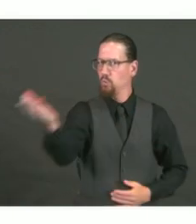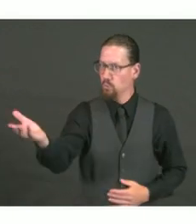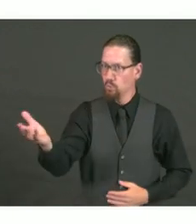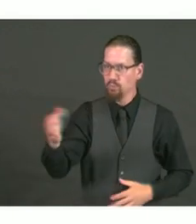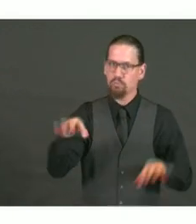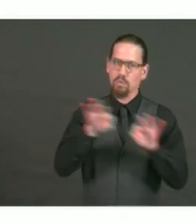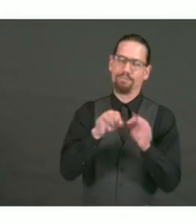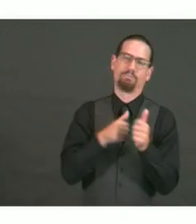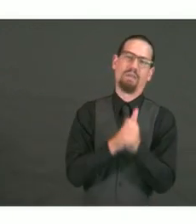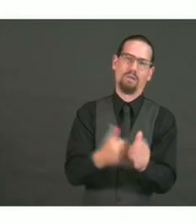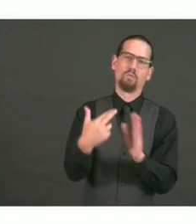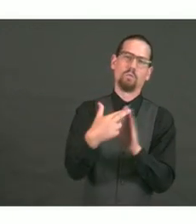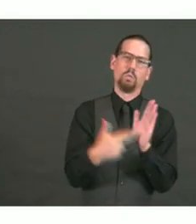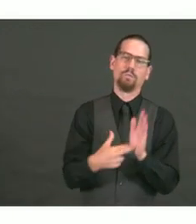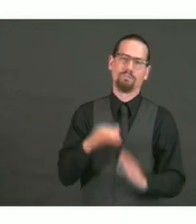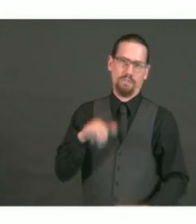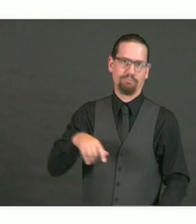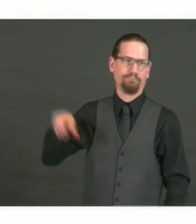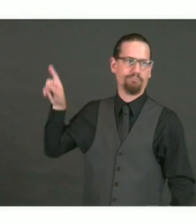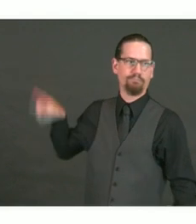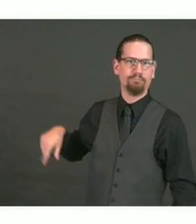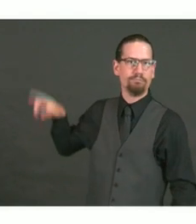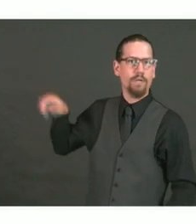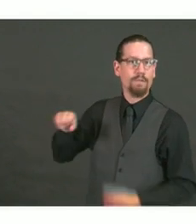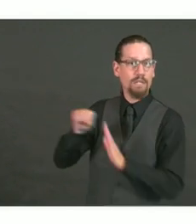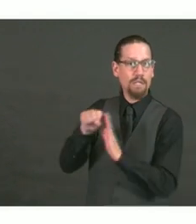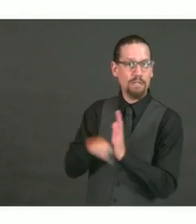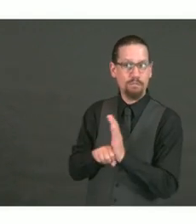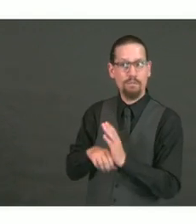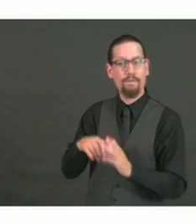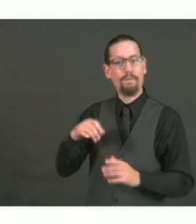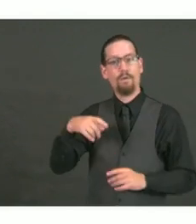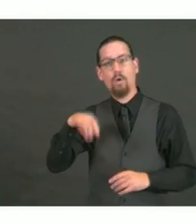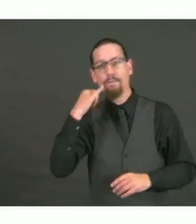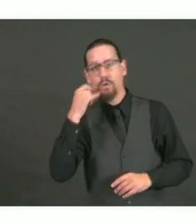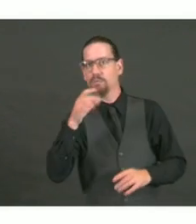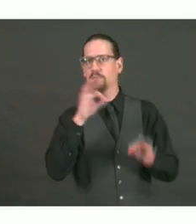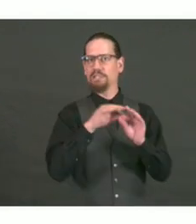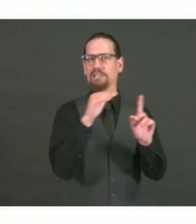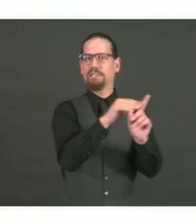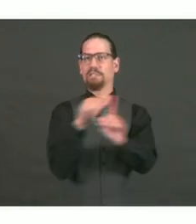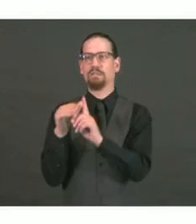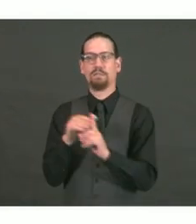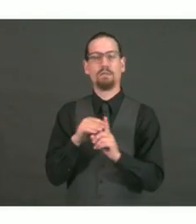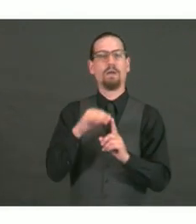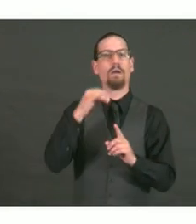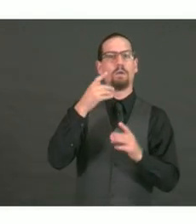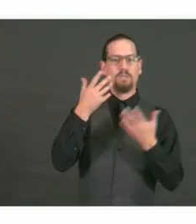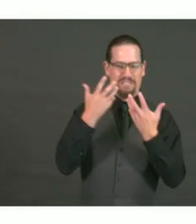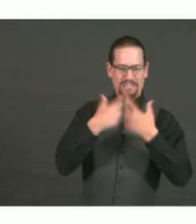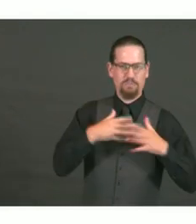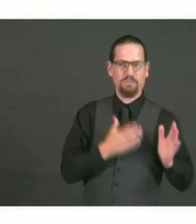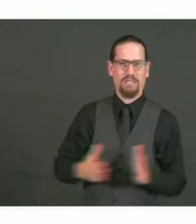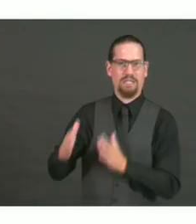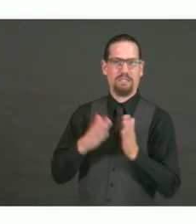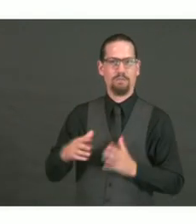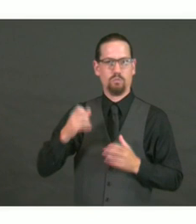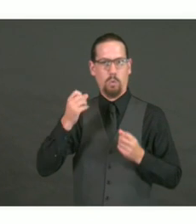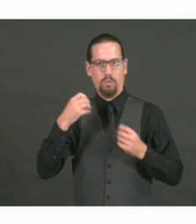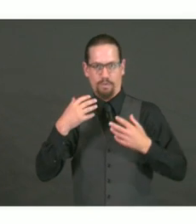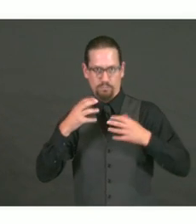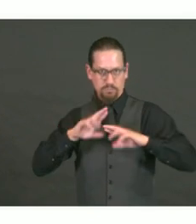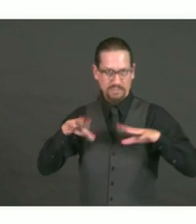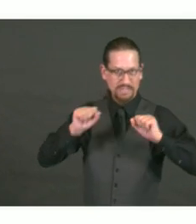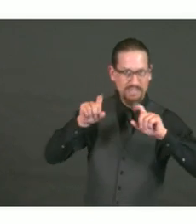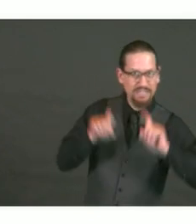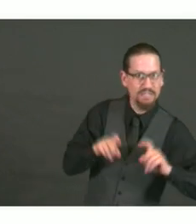many of you. Commerce will be in touch with you over the next few days. We'll do everything we can to make it easier for you, but we are going to require you